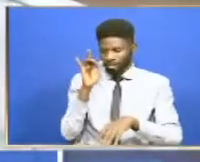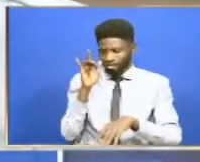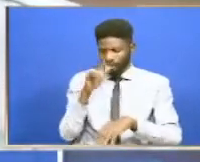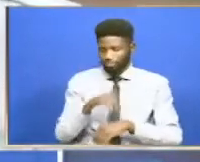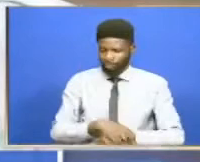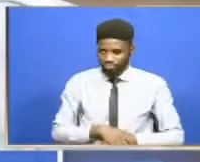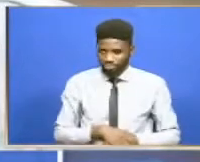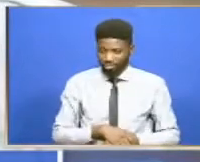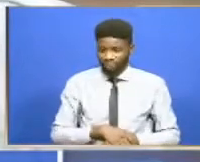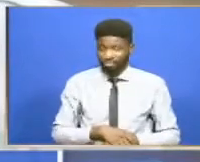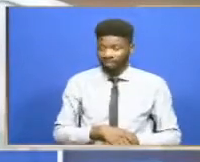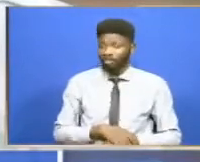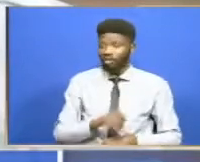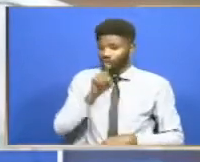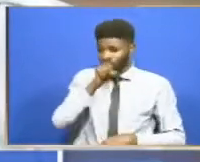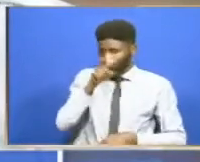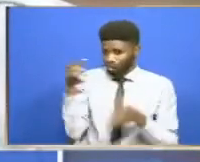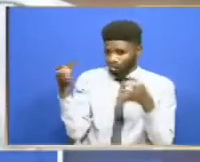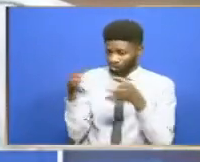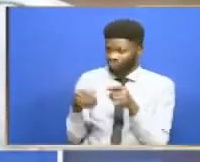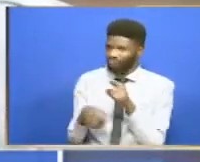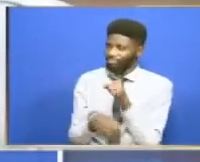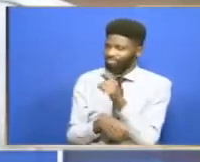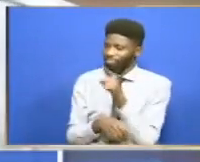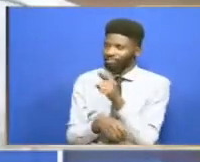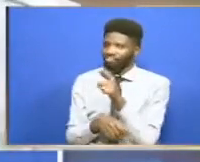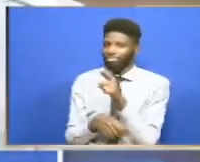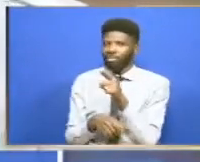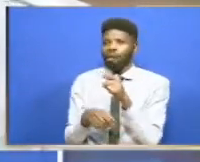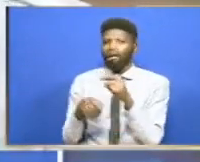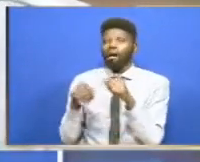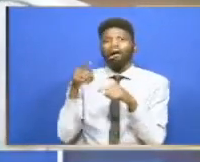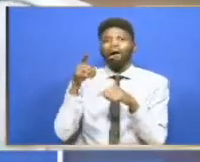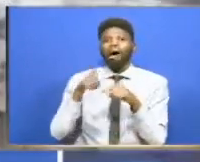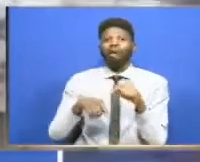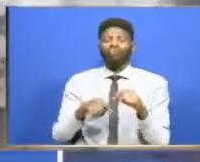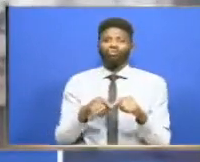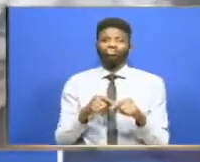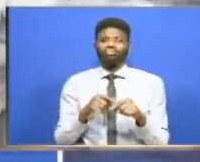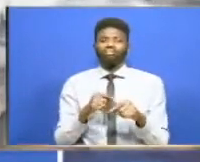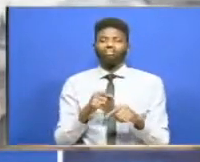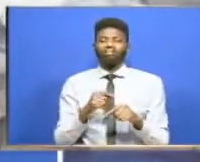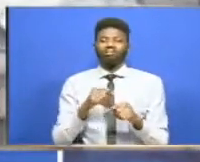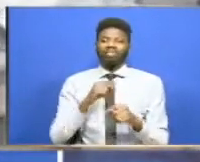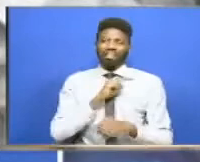So these animals are actually not able to actually express their natural behavior.